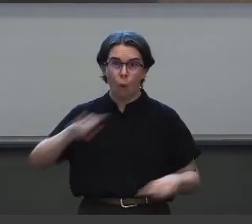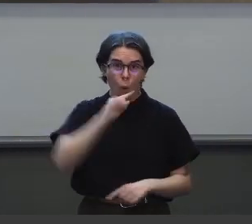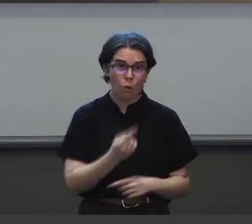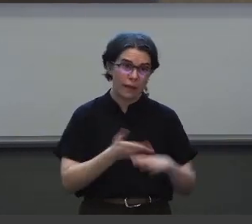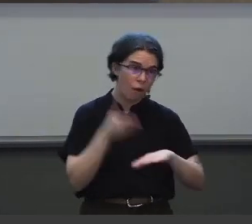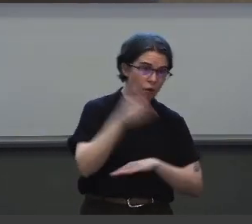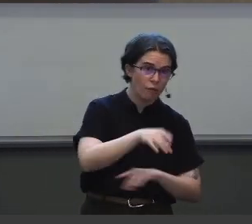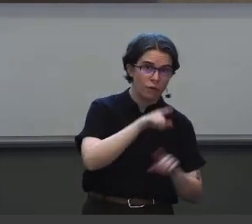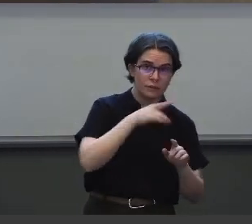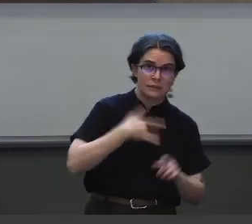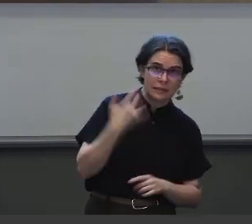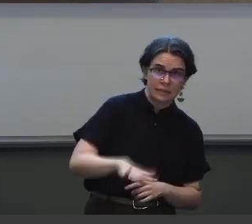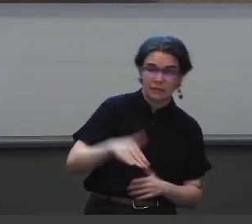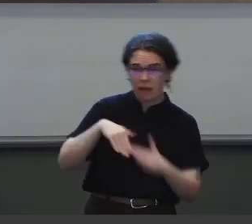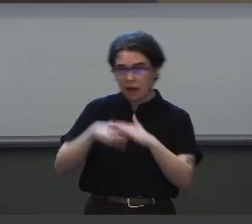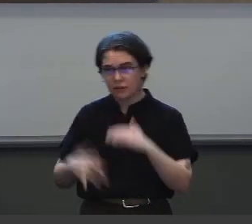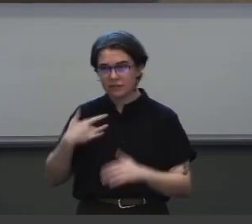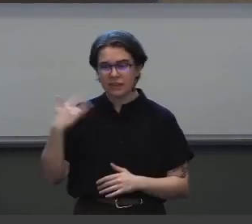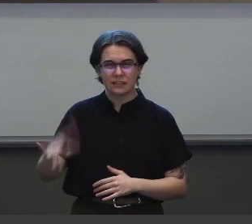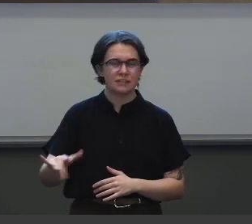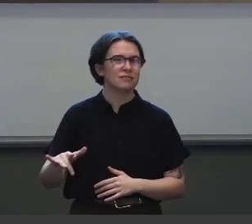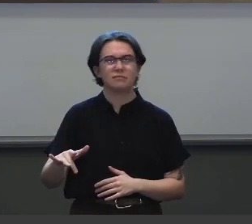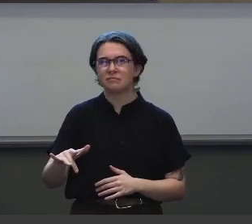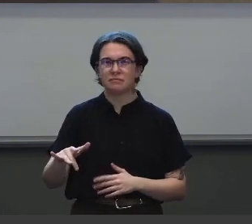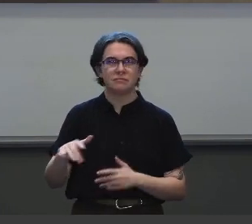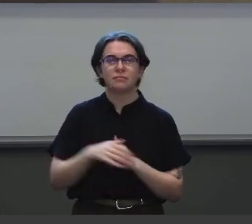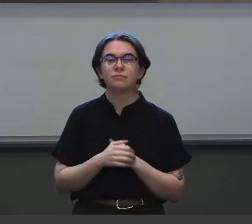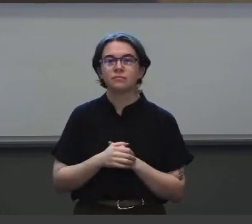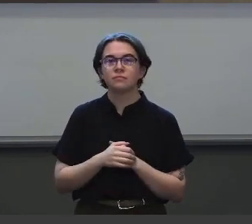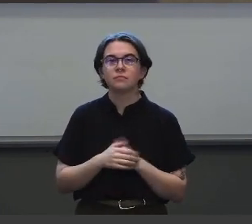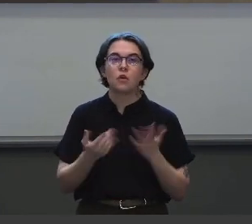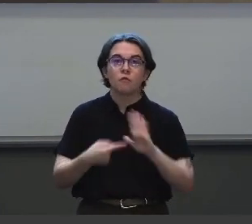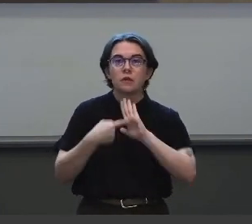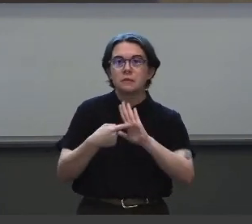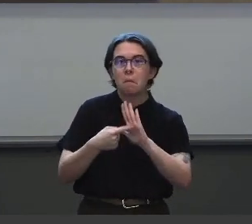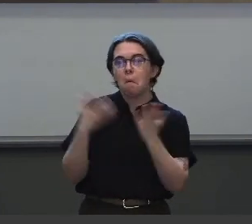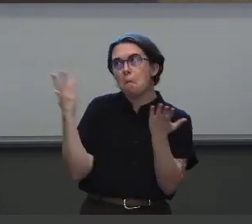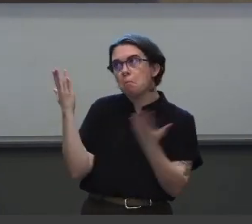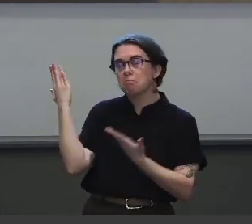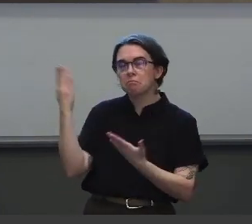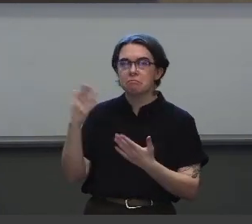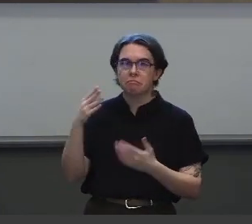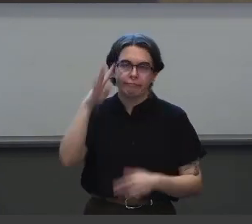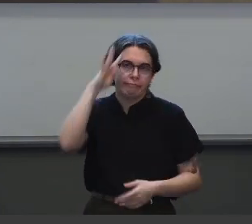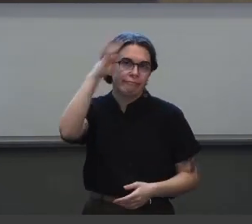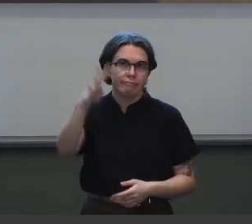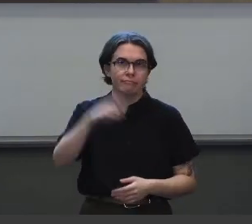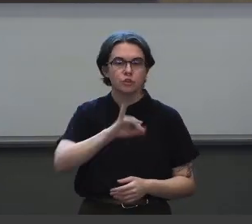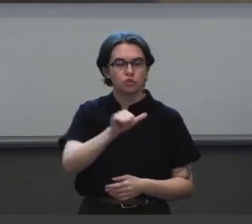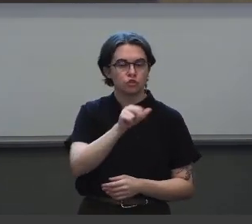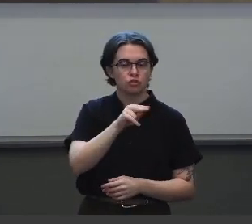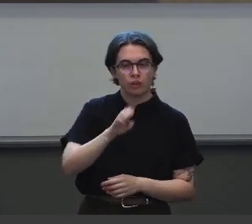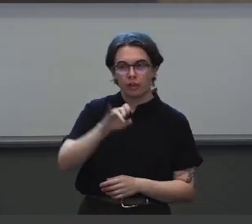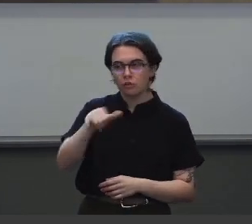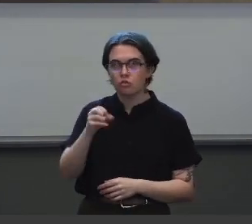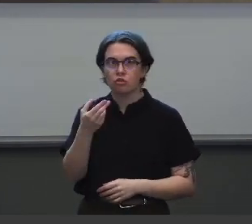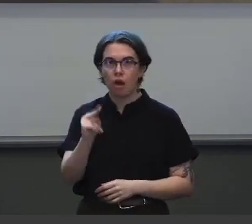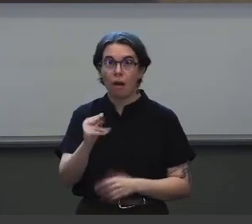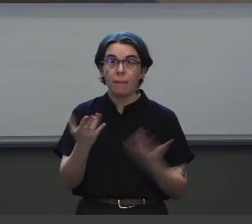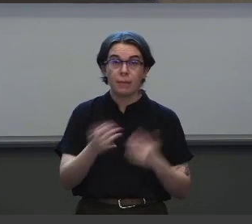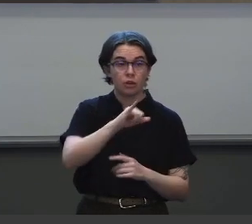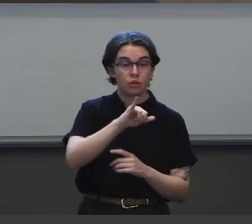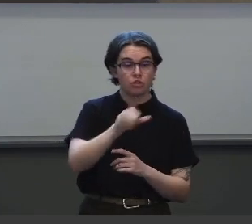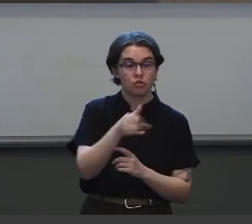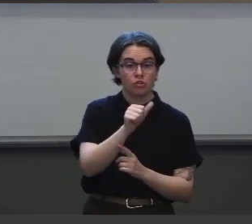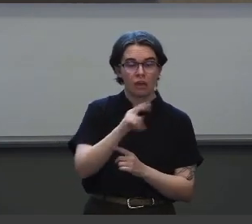preferences. So for example, using hypothetical characters, Jane and John, Jane may be overly sensitive